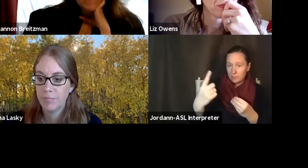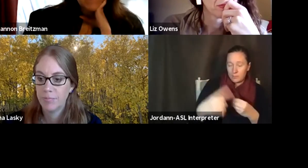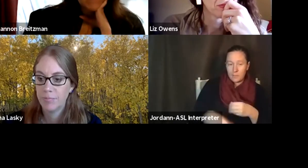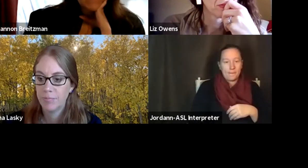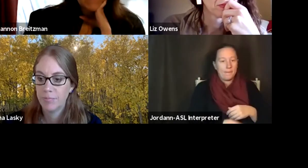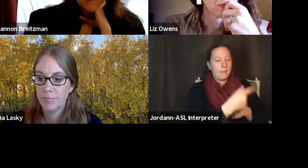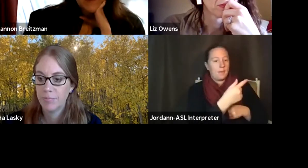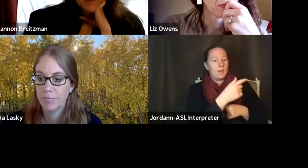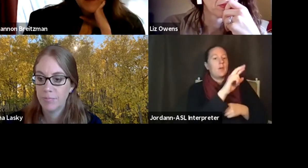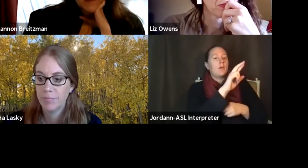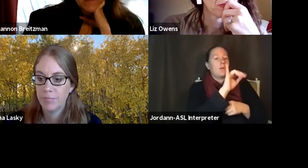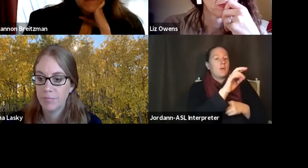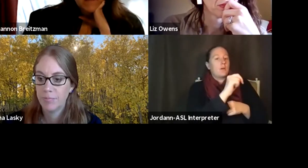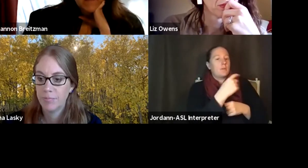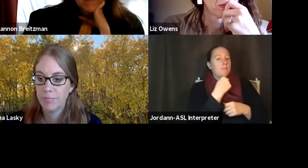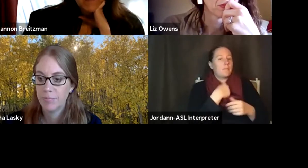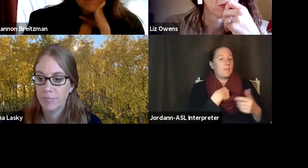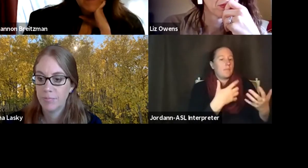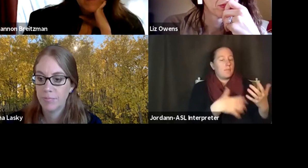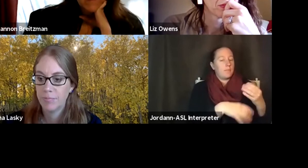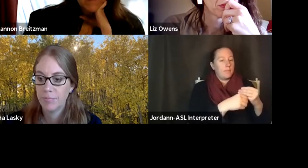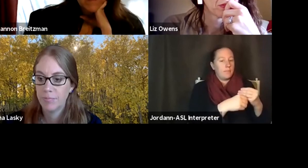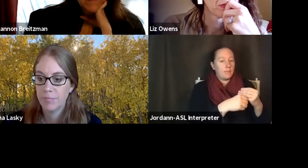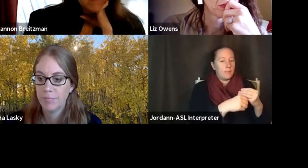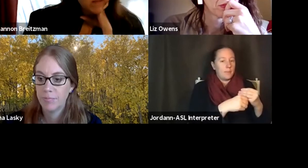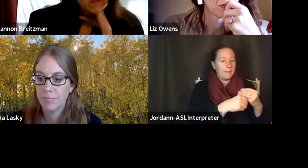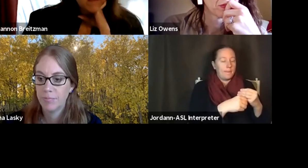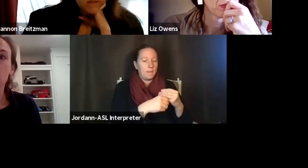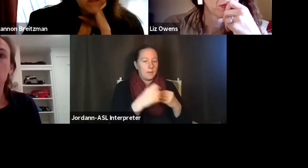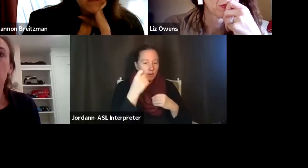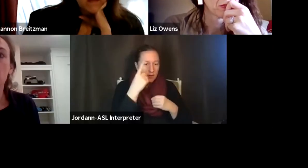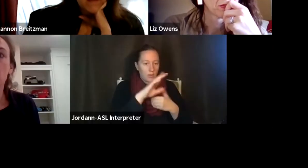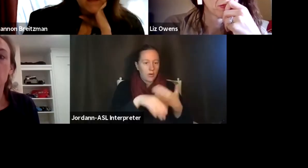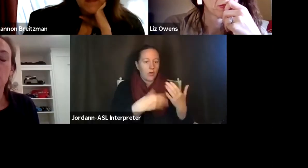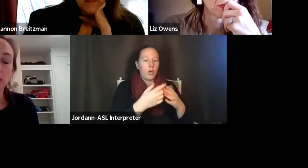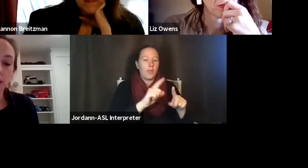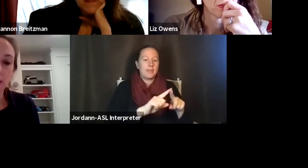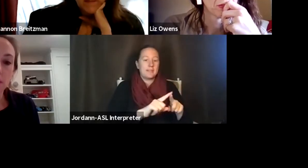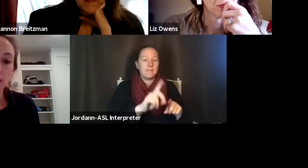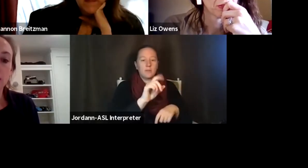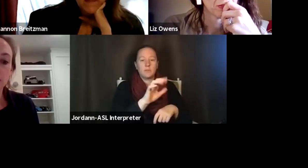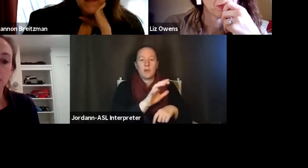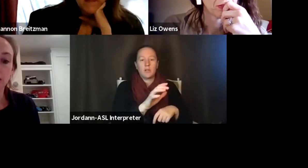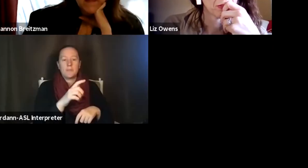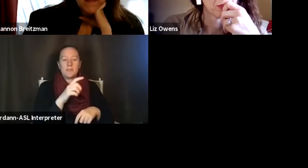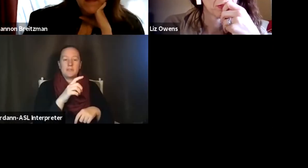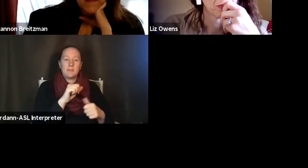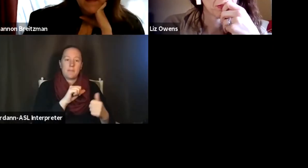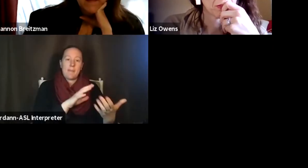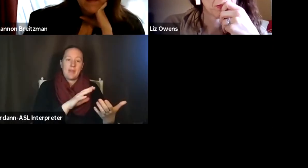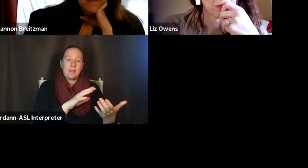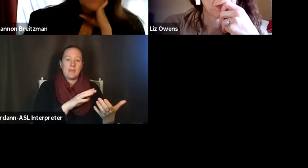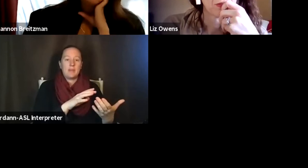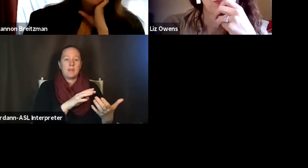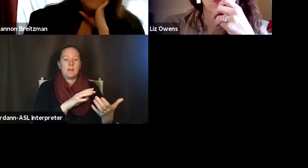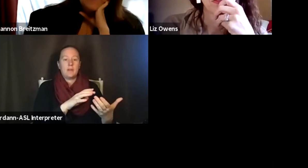I might just add that again, in terms of understanding all the different documents we have available, that the methodology